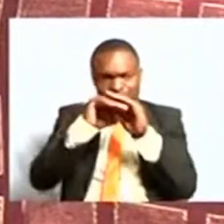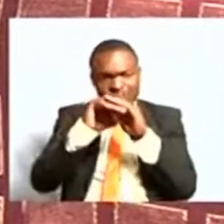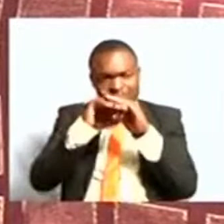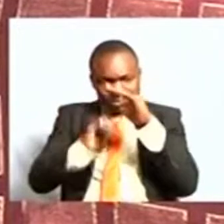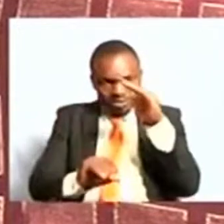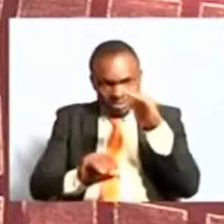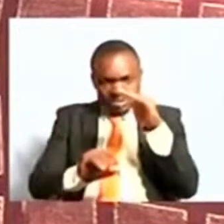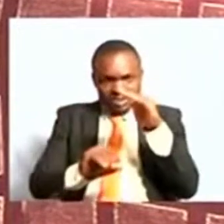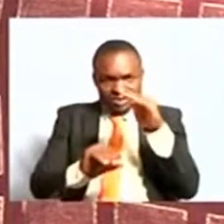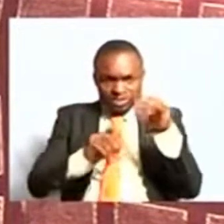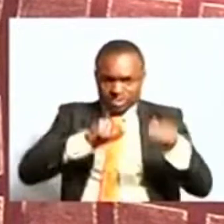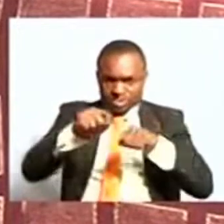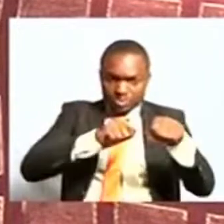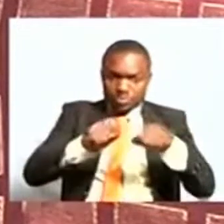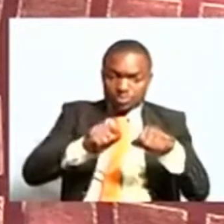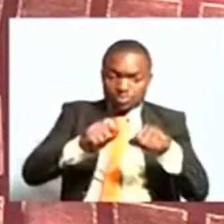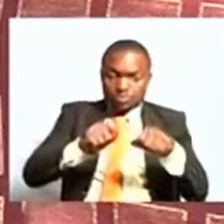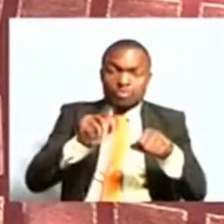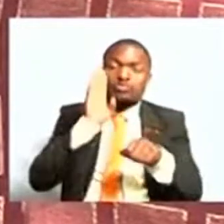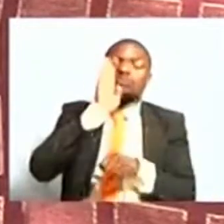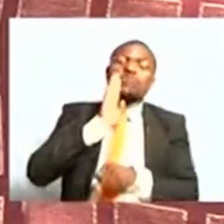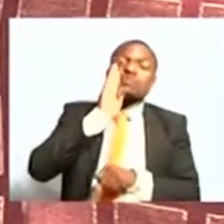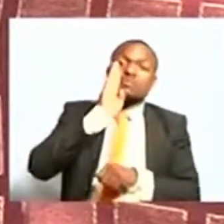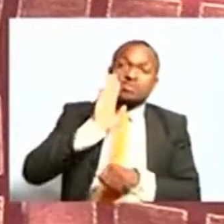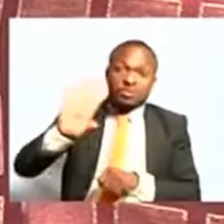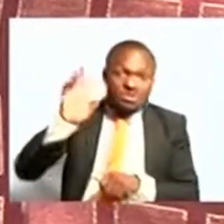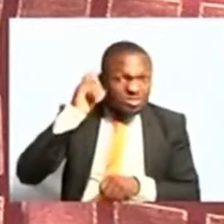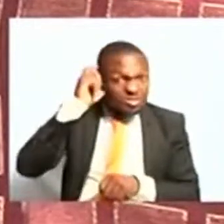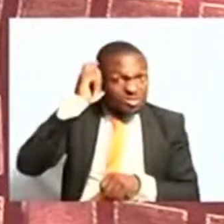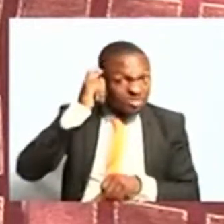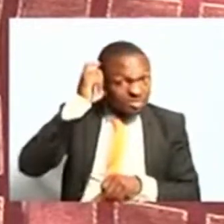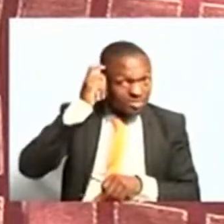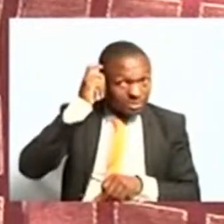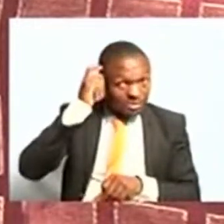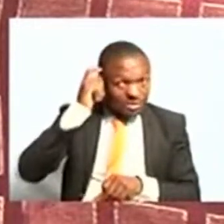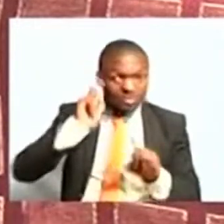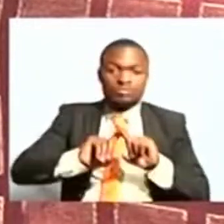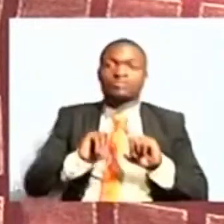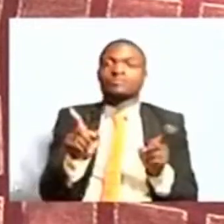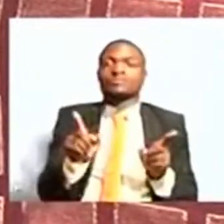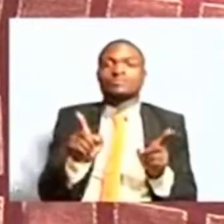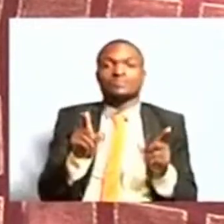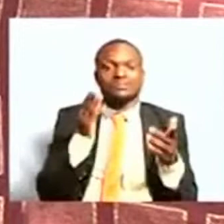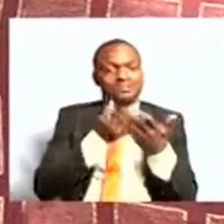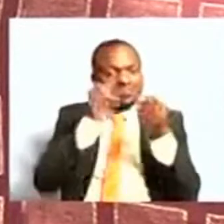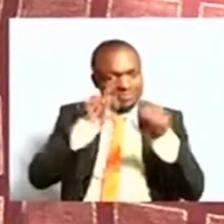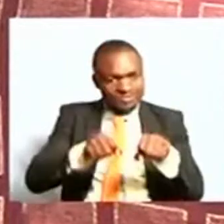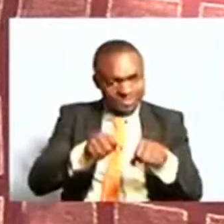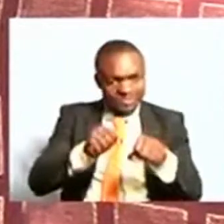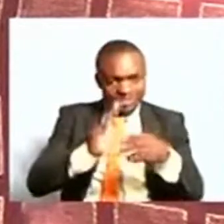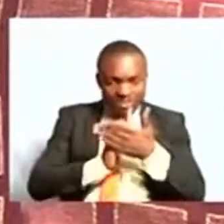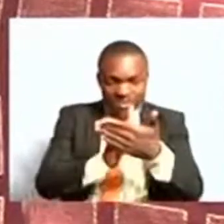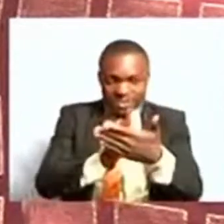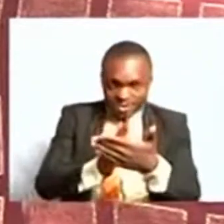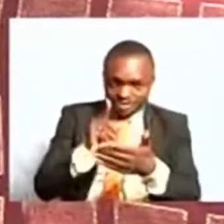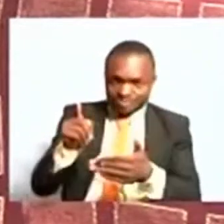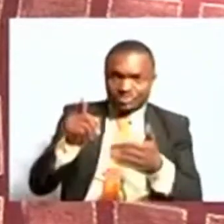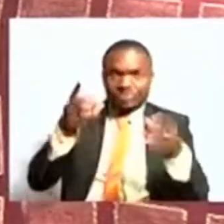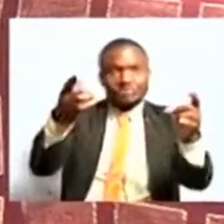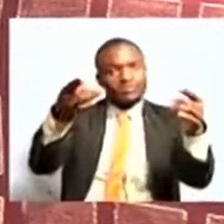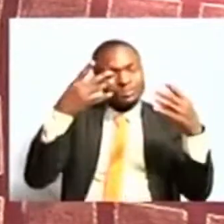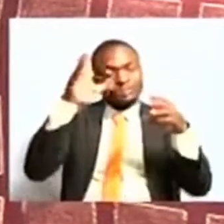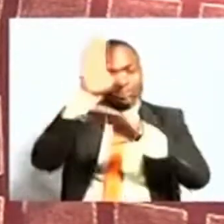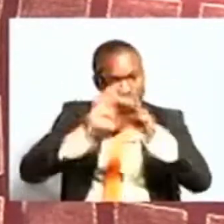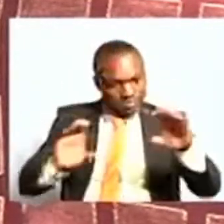of alcohol, your thinking capacity is totally different. And this may lead to you speeding and causing an